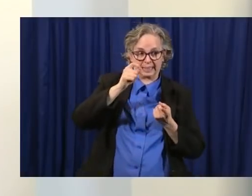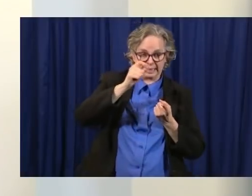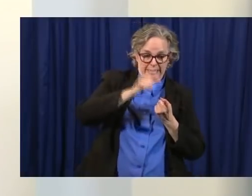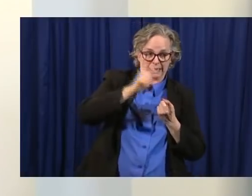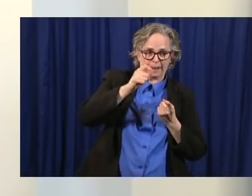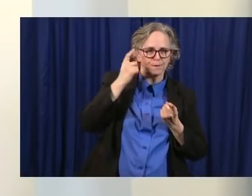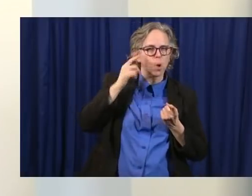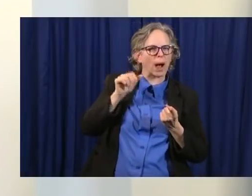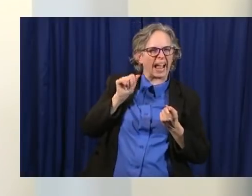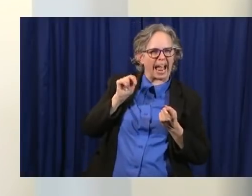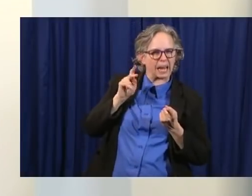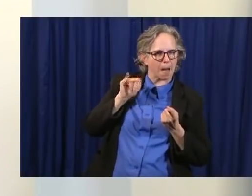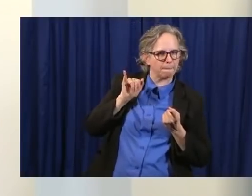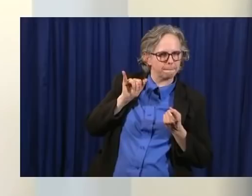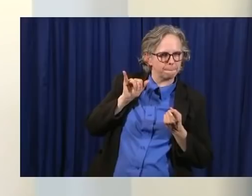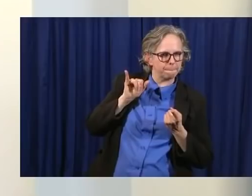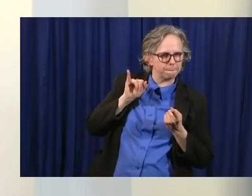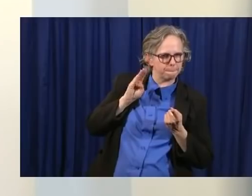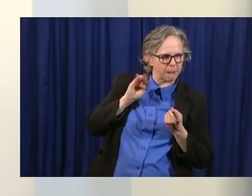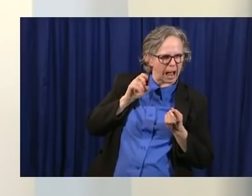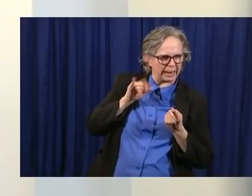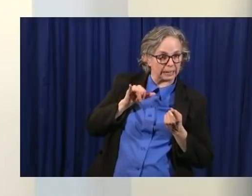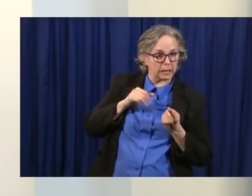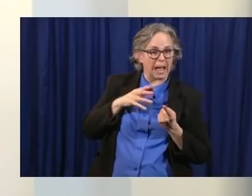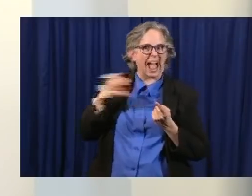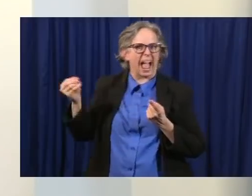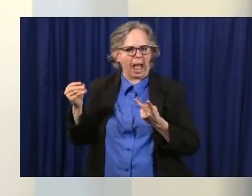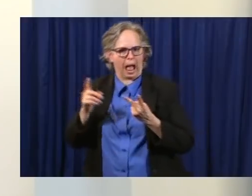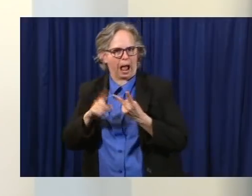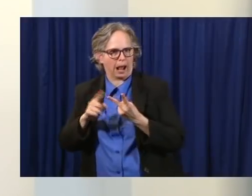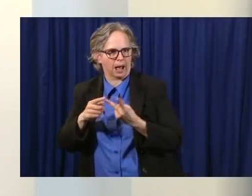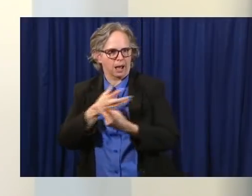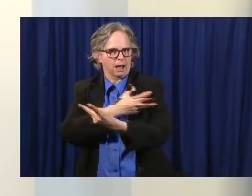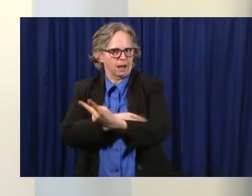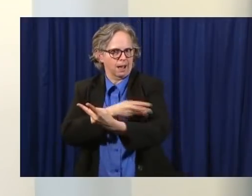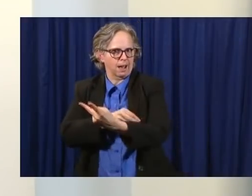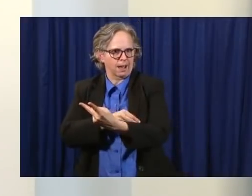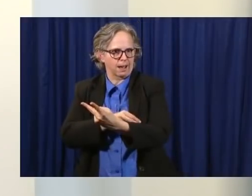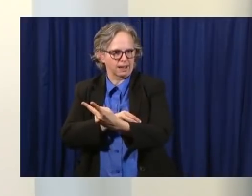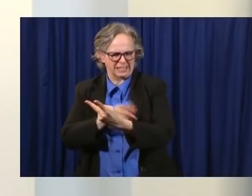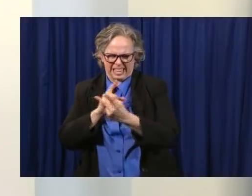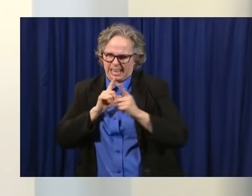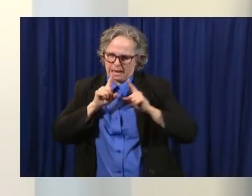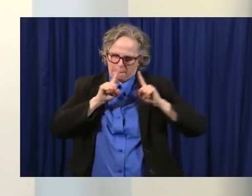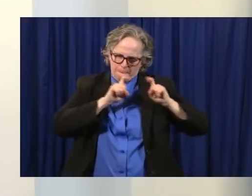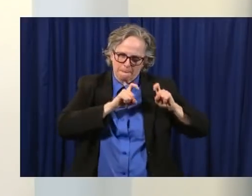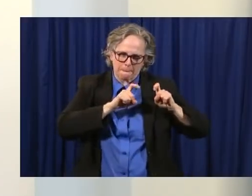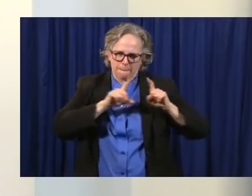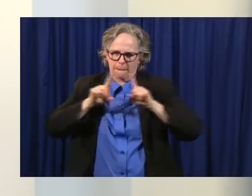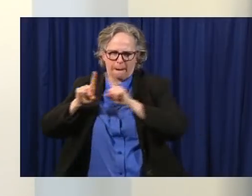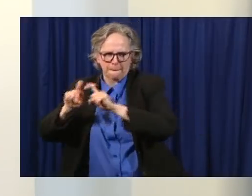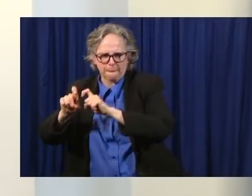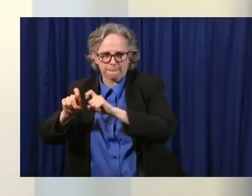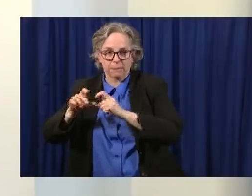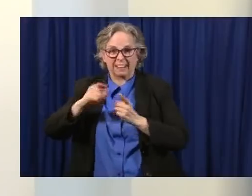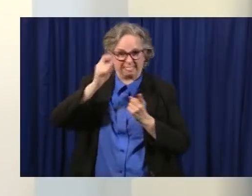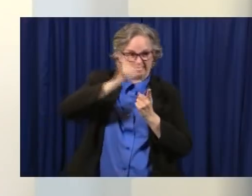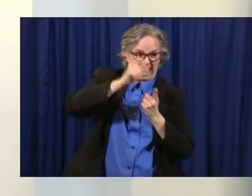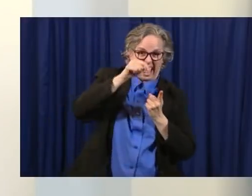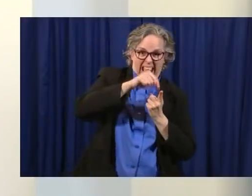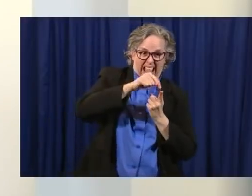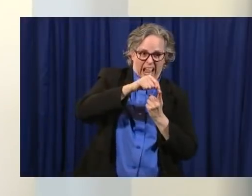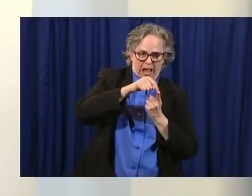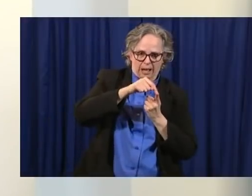blood and doing a type of antibody testing to test the accuracy of the quick